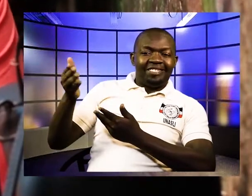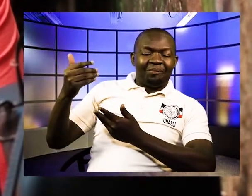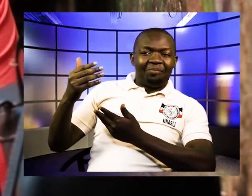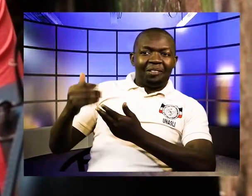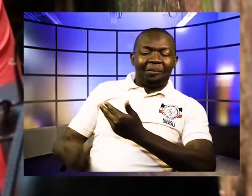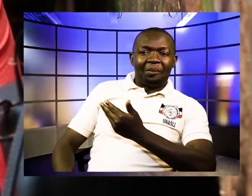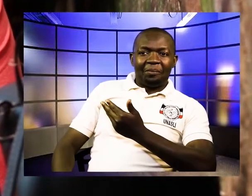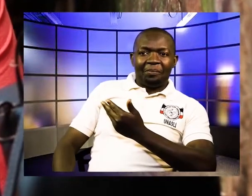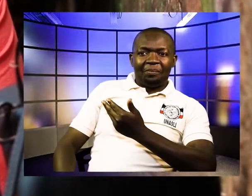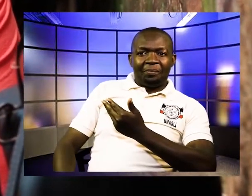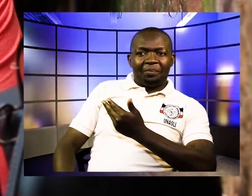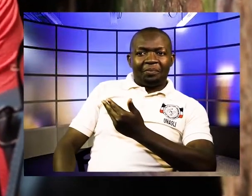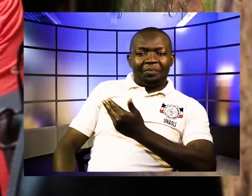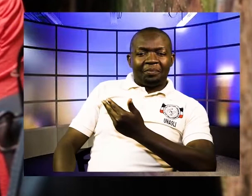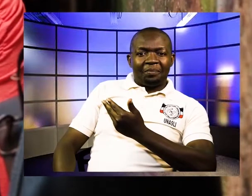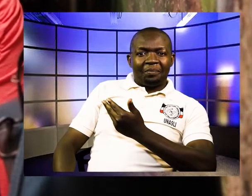Make it.